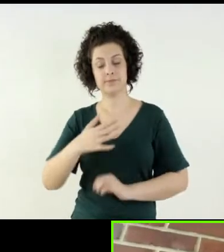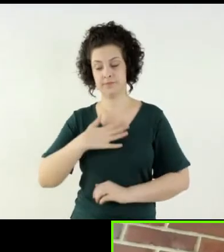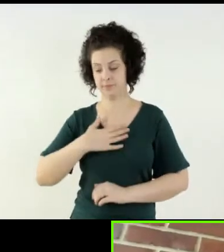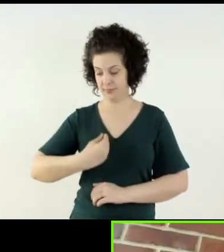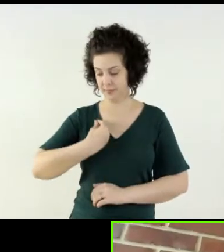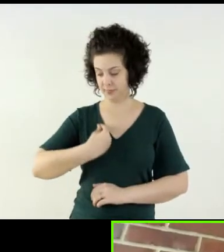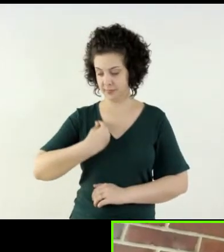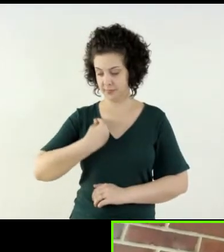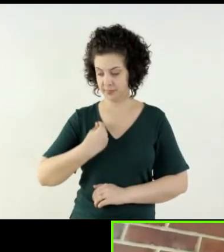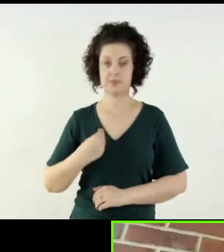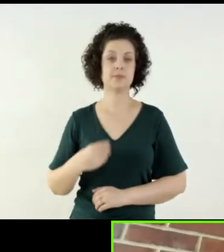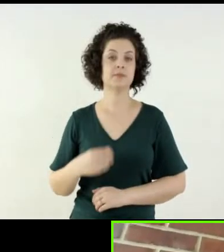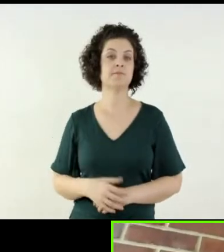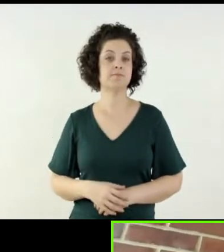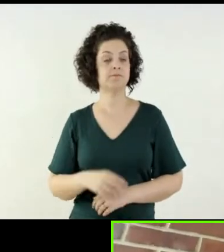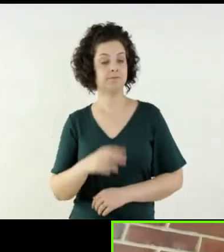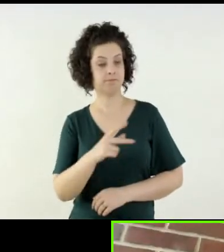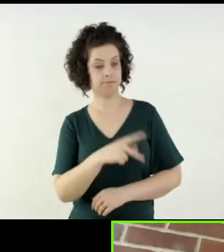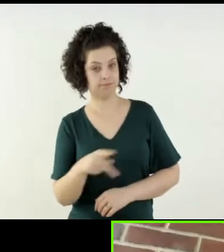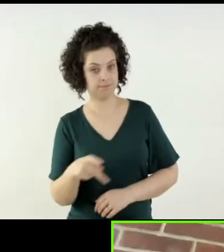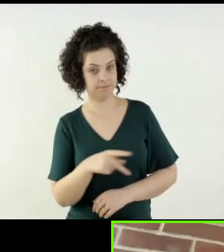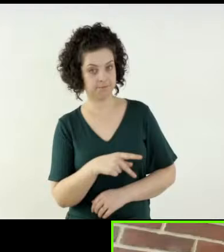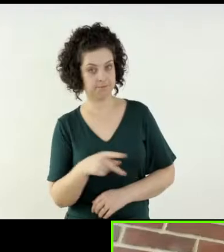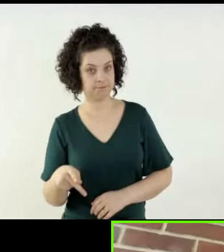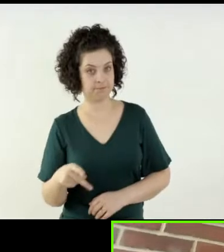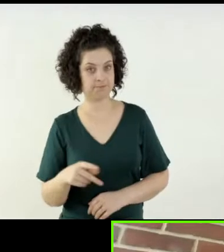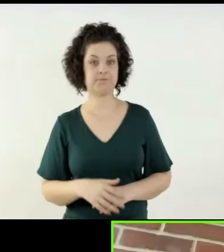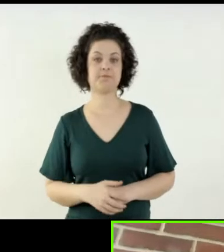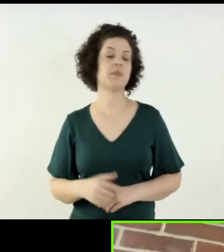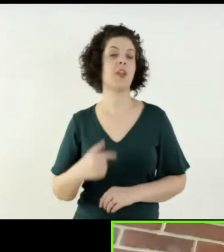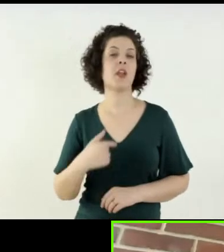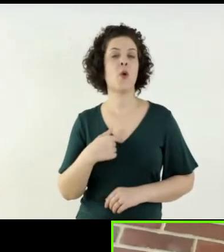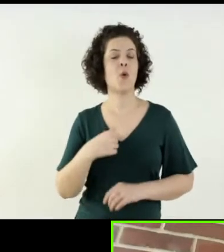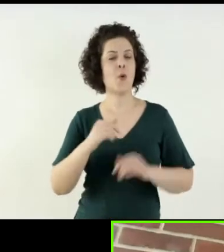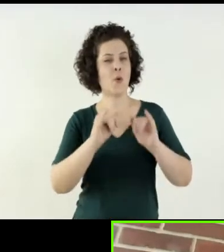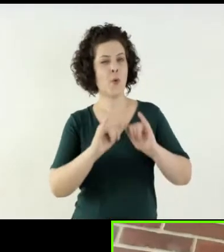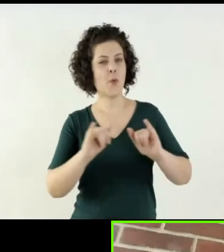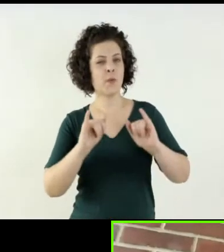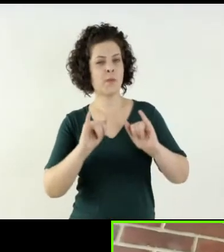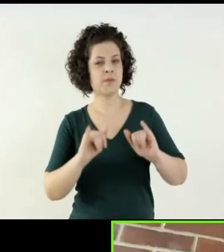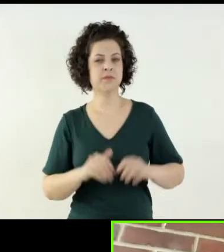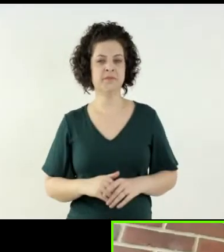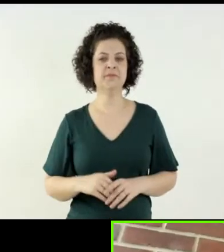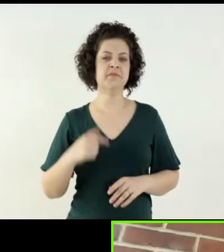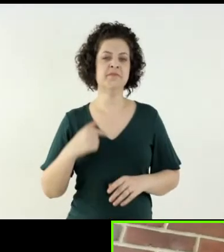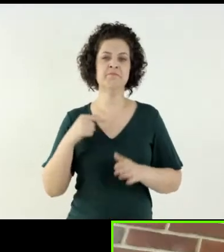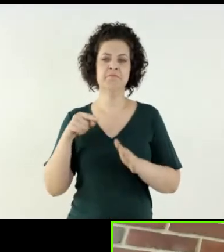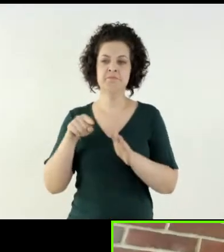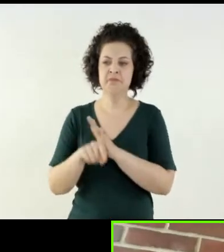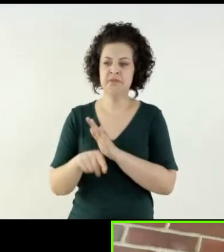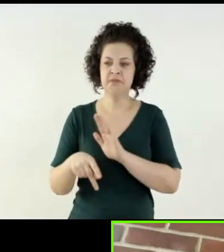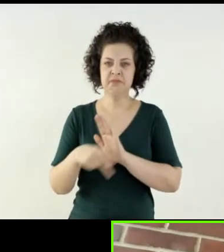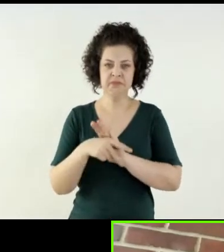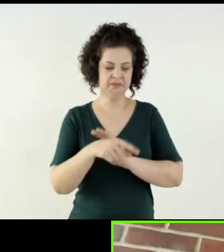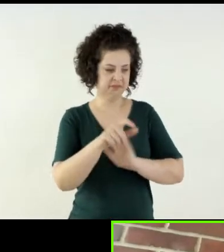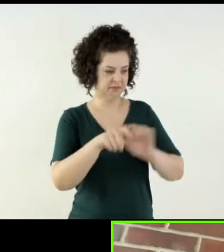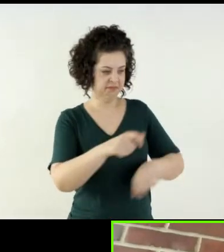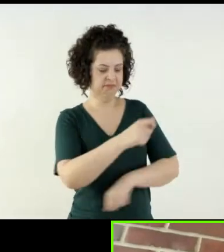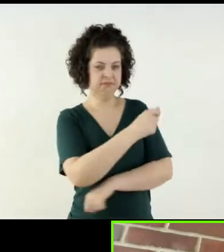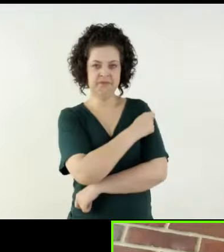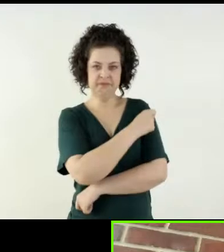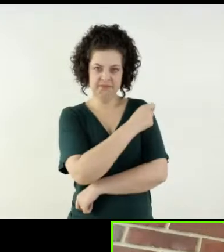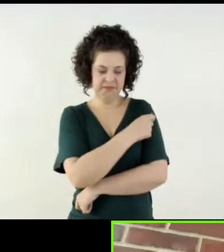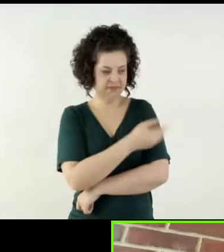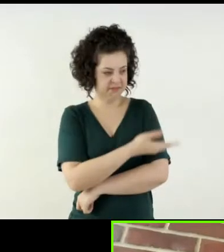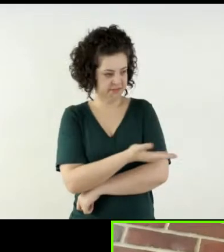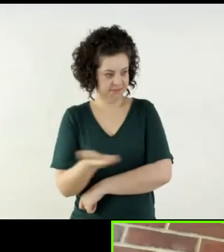teacher. I mentioned in the presentation posing this question to my students, you know, around not only this